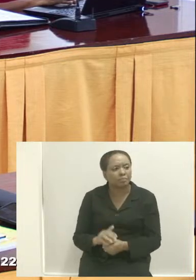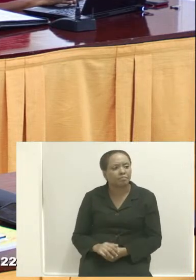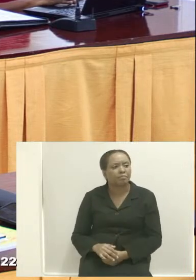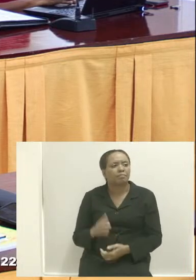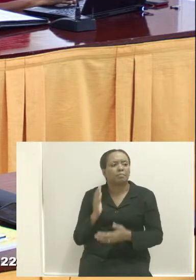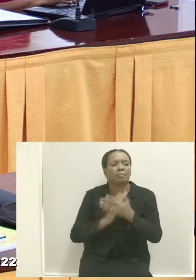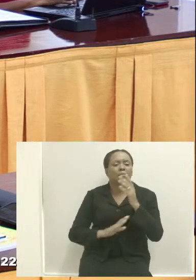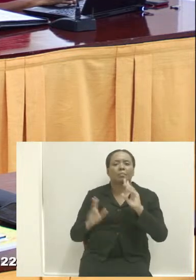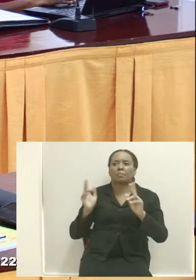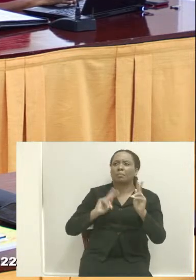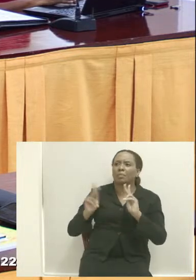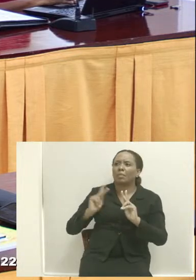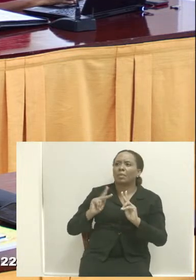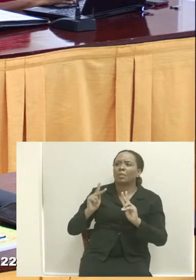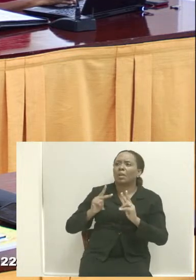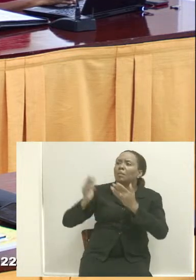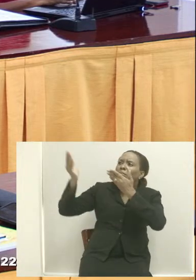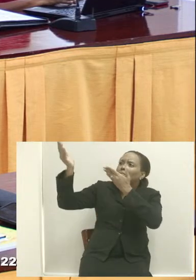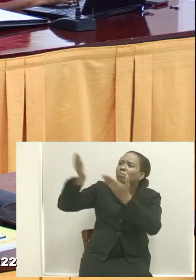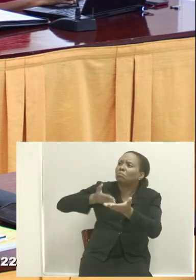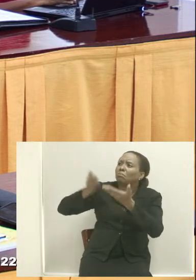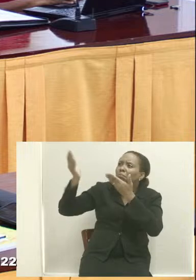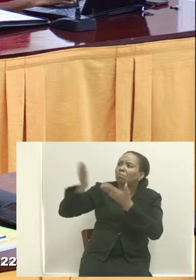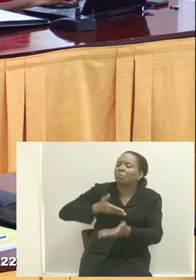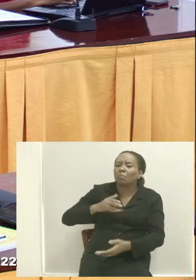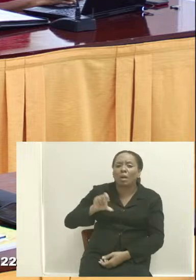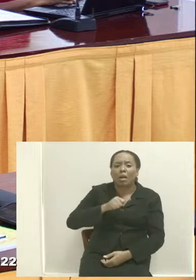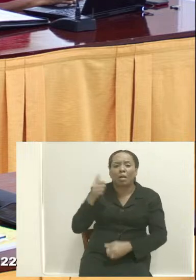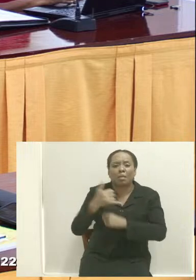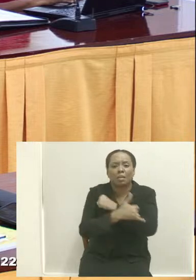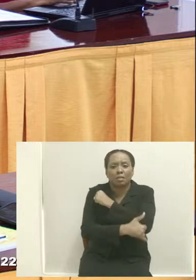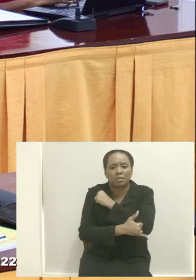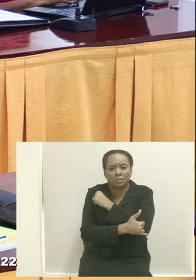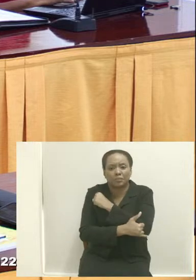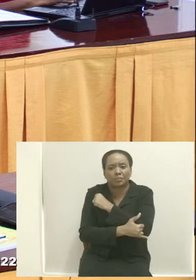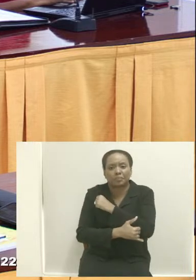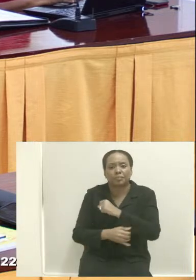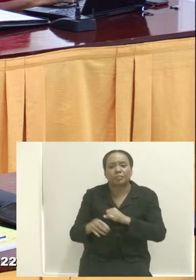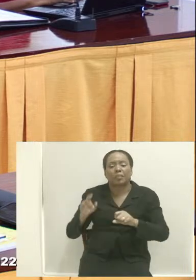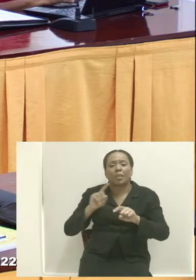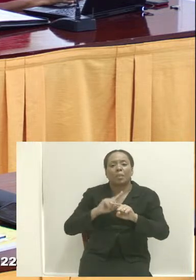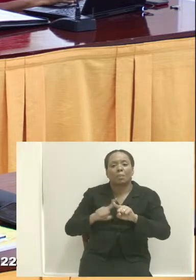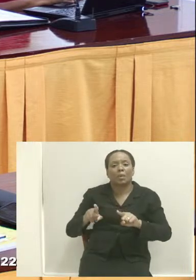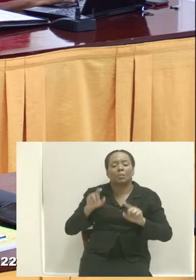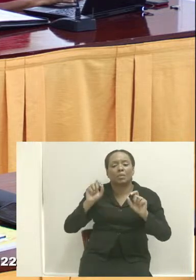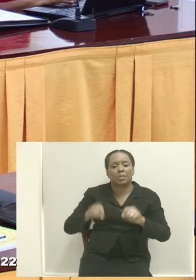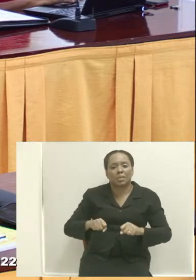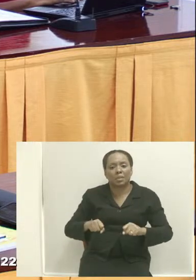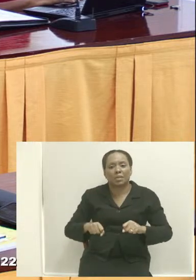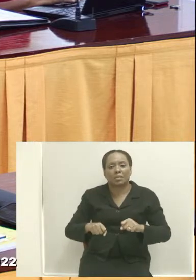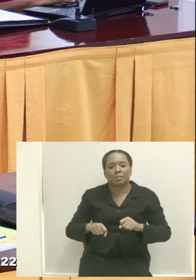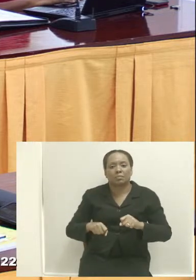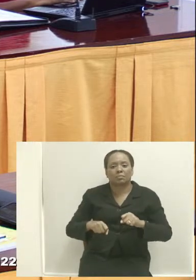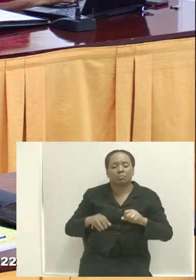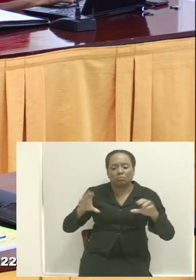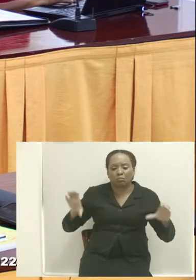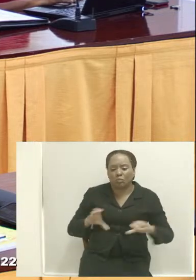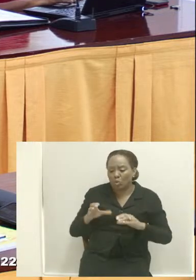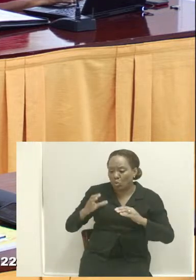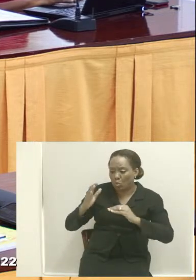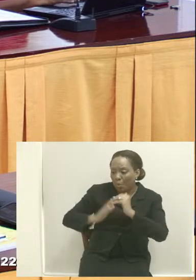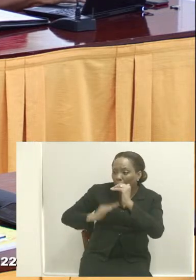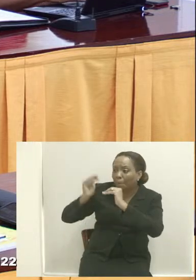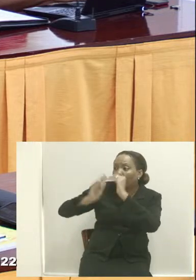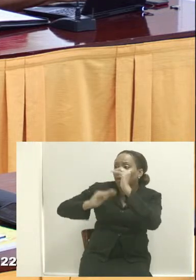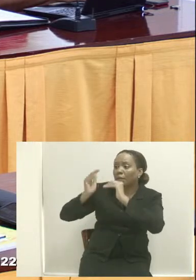can translate, we can do the value-added work, we can build or do whatever else we need to do, ma'am, at